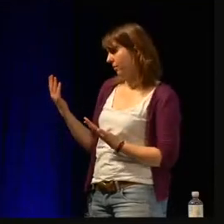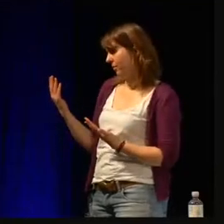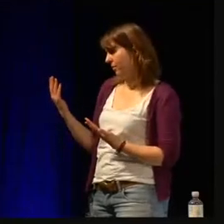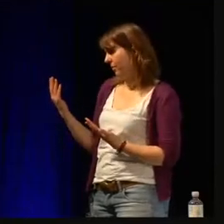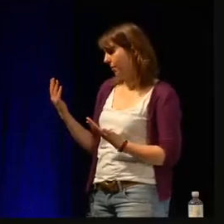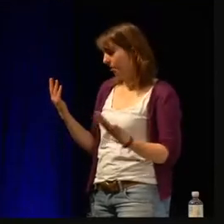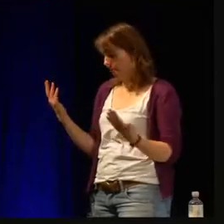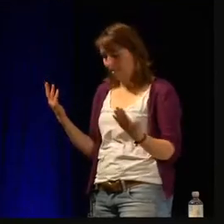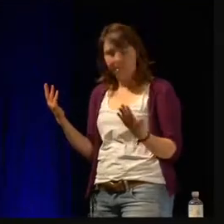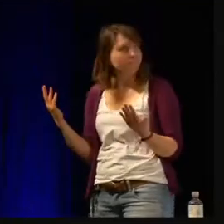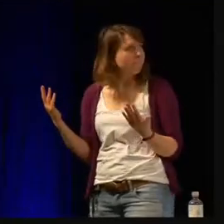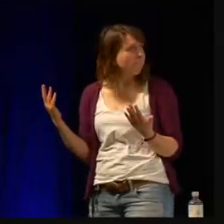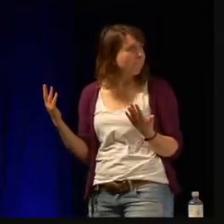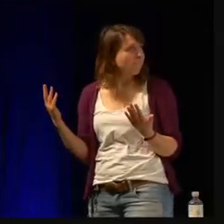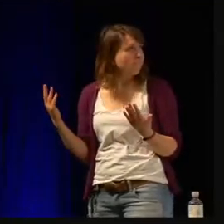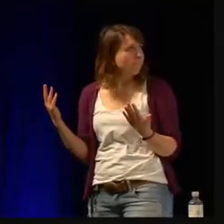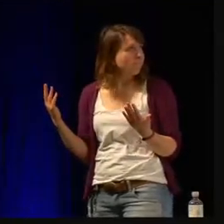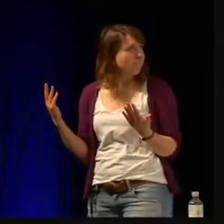predictions.